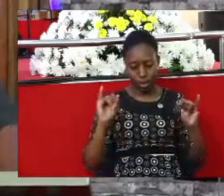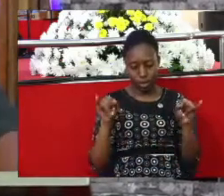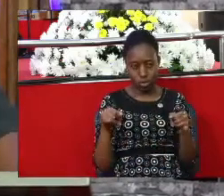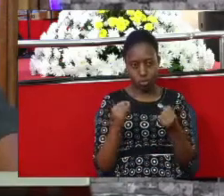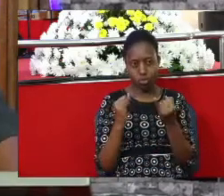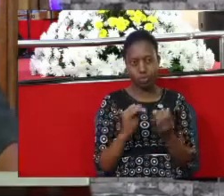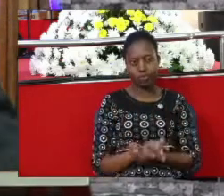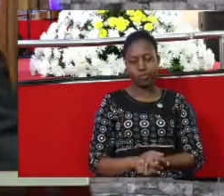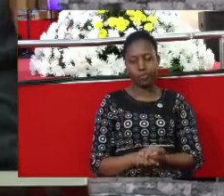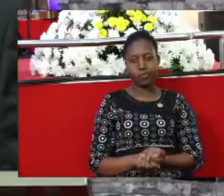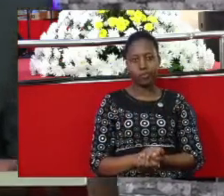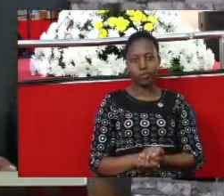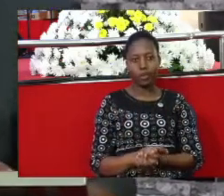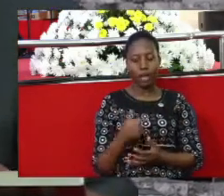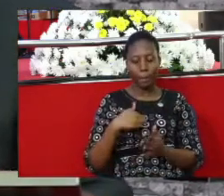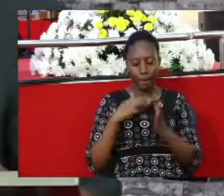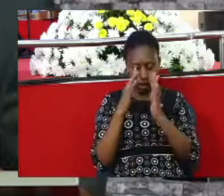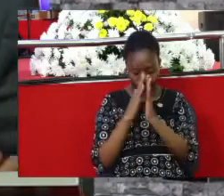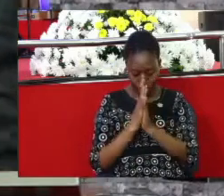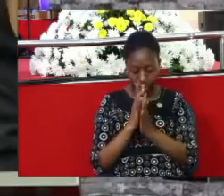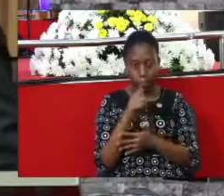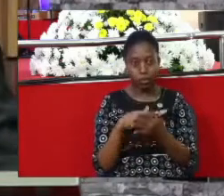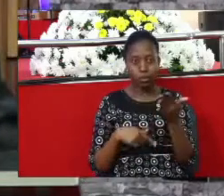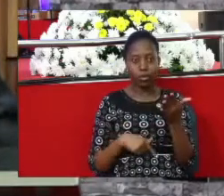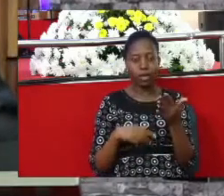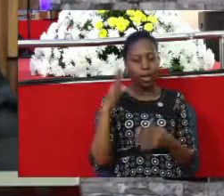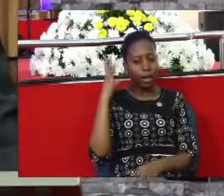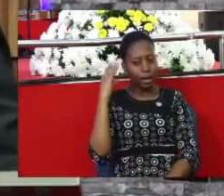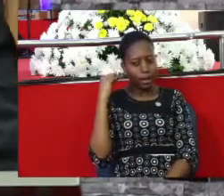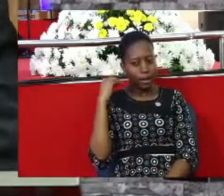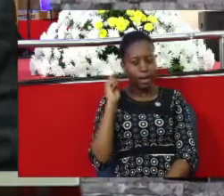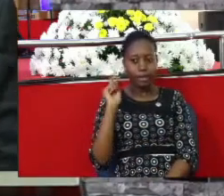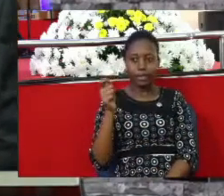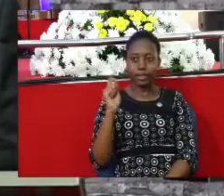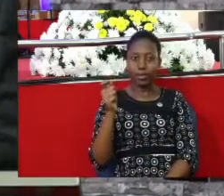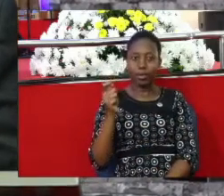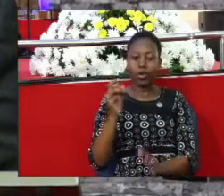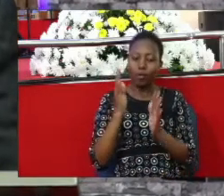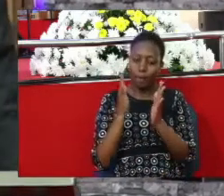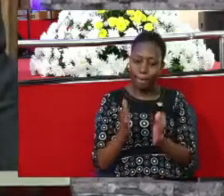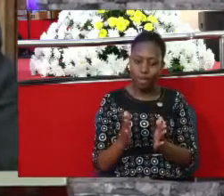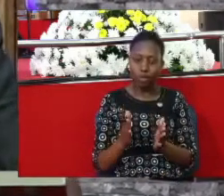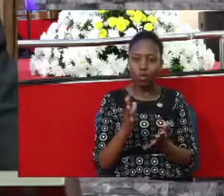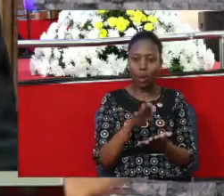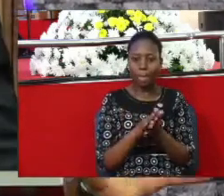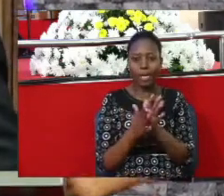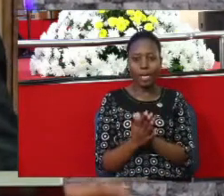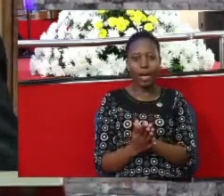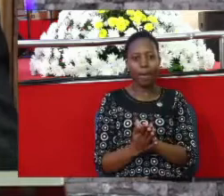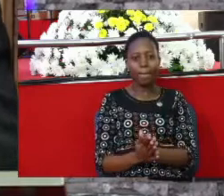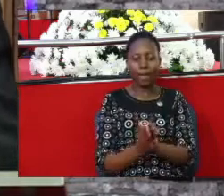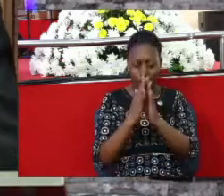Radical. I pray that I will hear a testimony of someone who has become radical in this church.